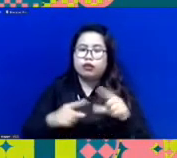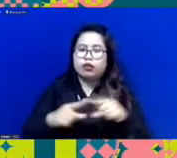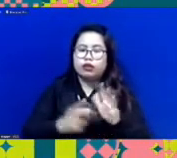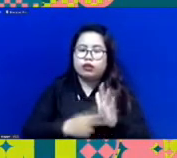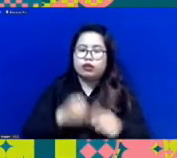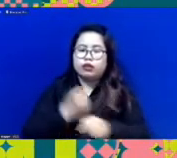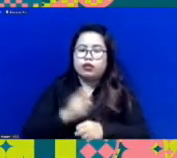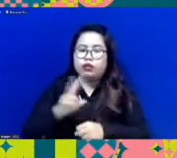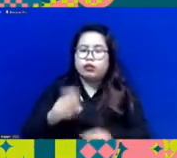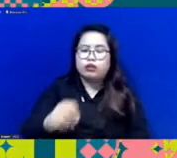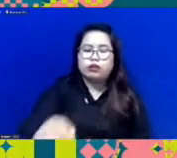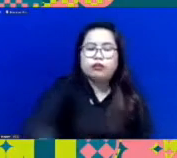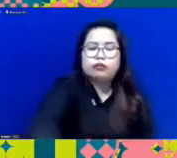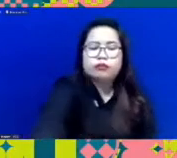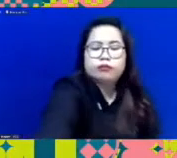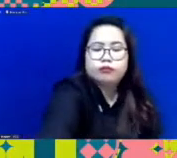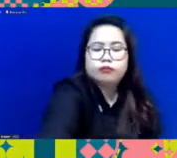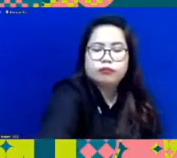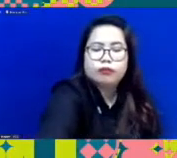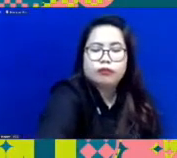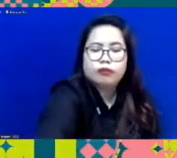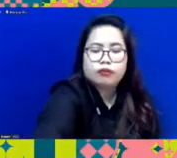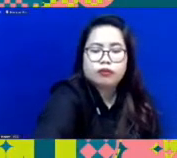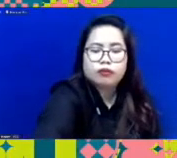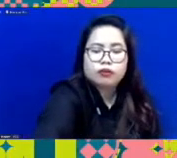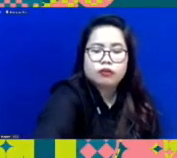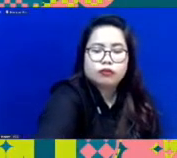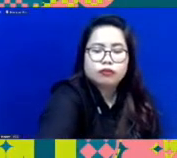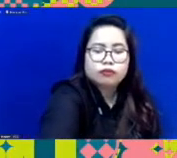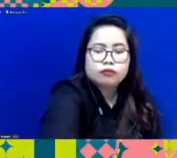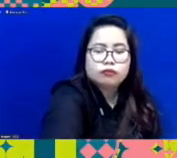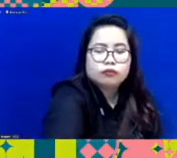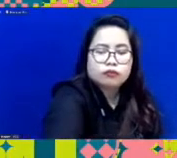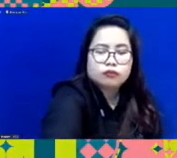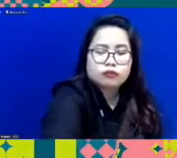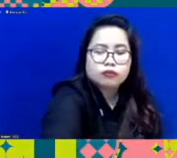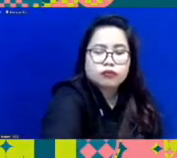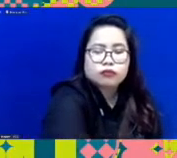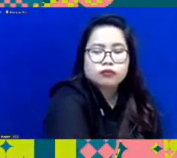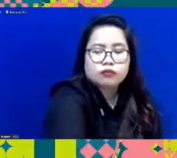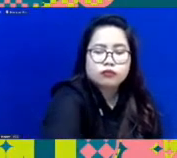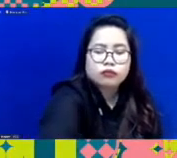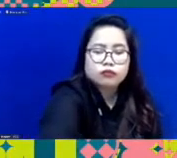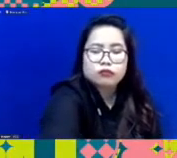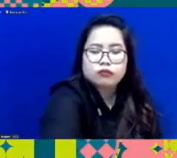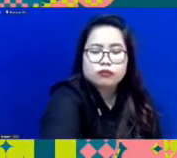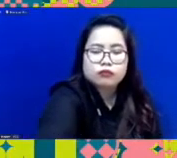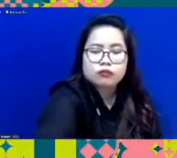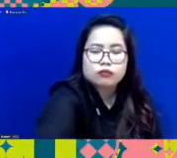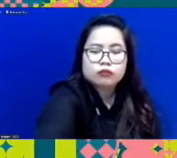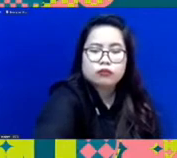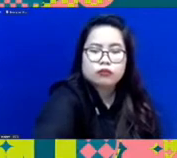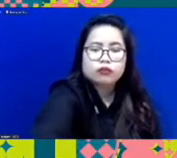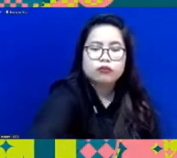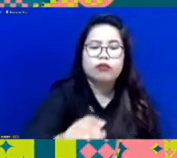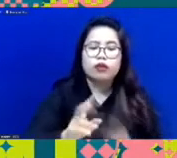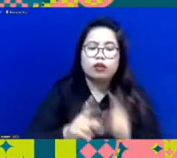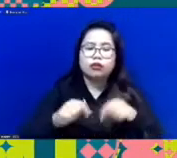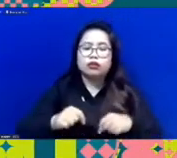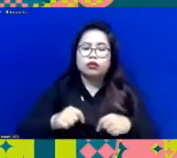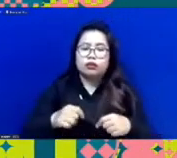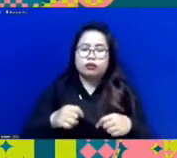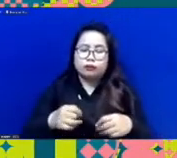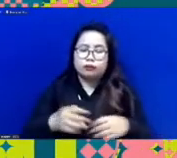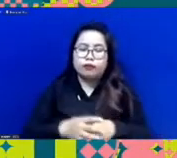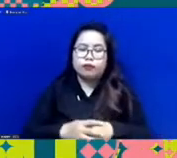is possible. So to your point, that although we might have these values or think of this as individuals, if not, we're not